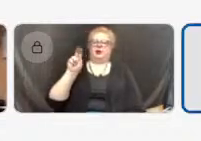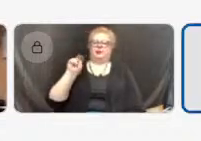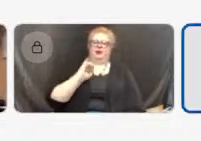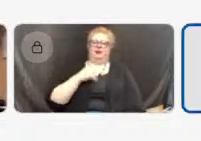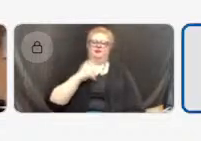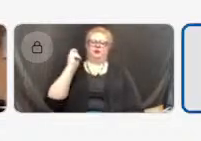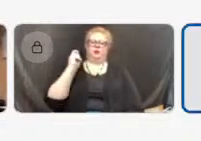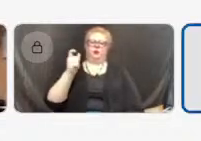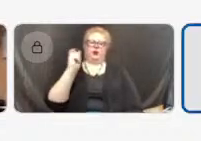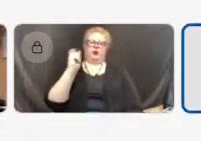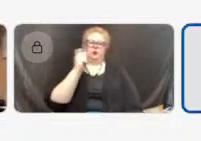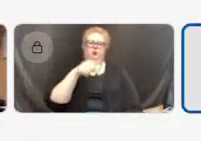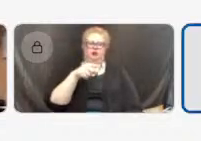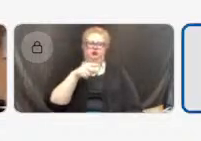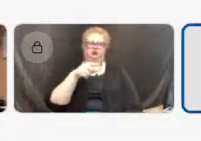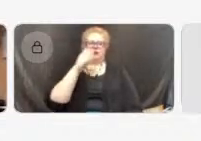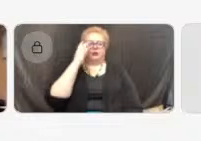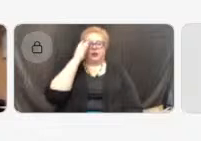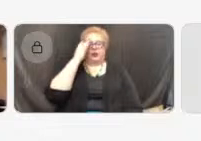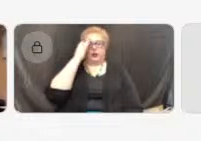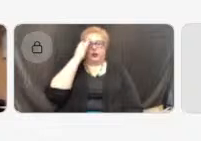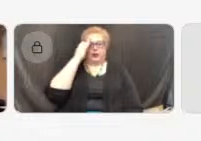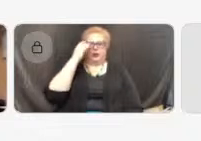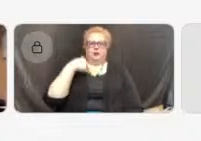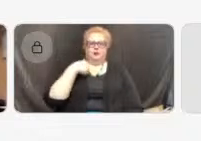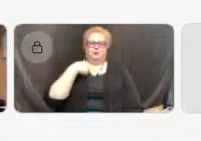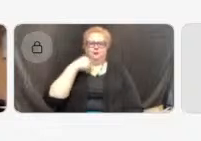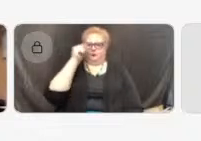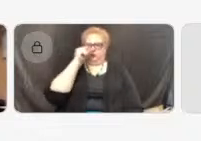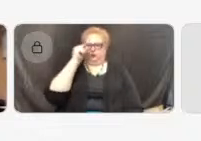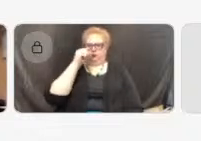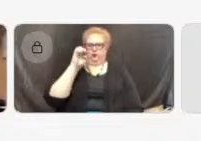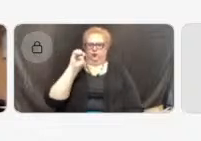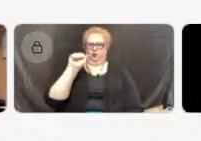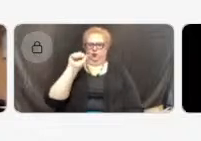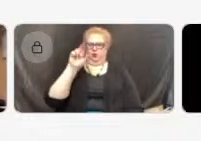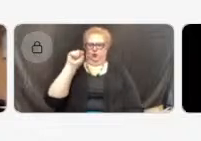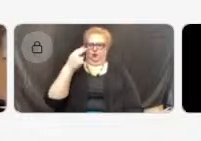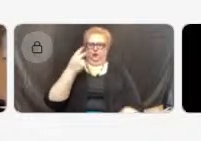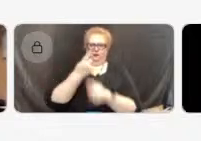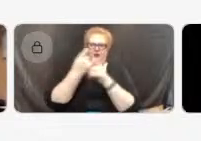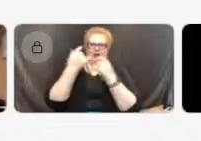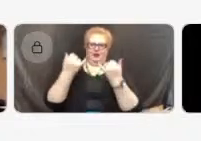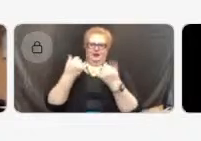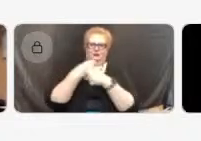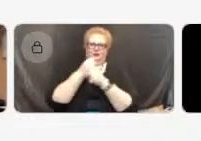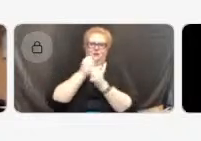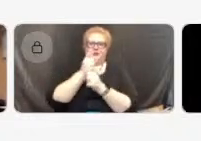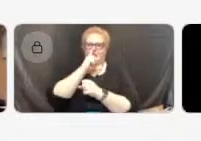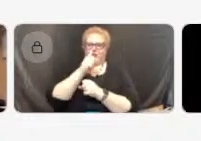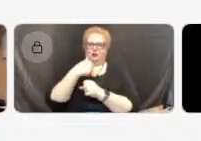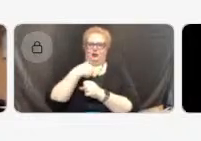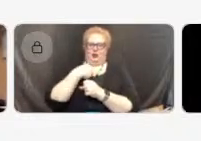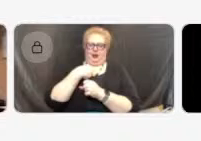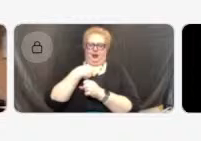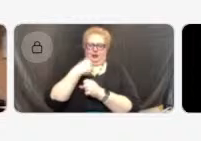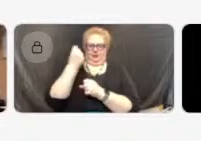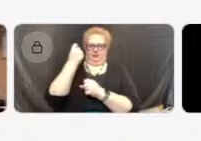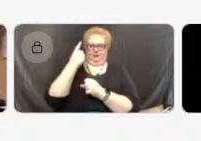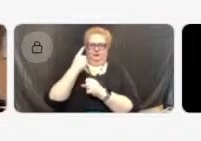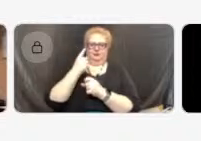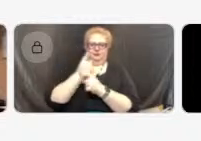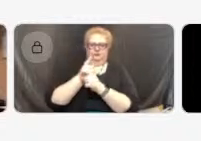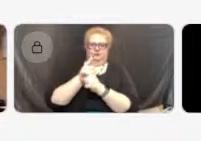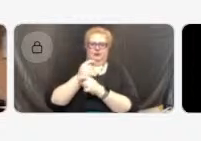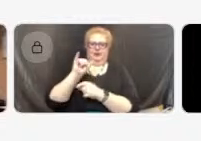applicant. So I'm on Google Earth right now. So just to make sure I've got this straight, the little